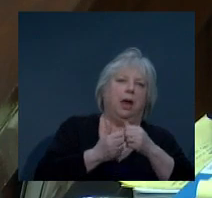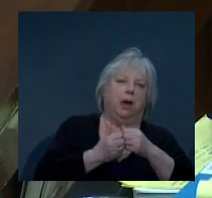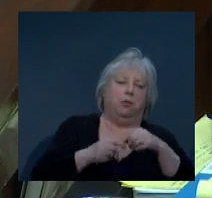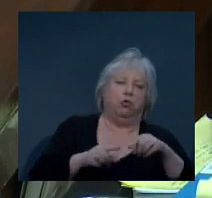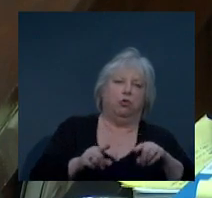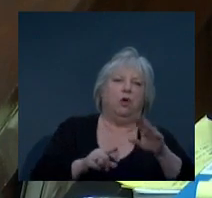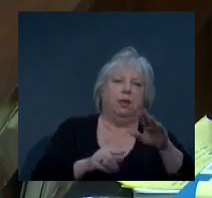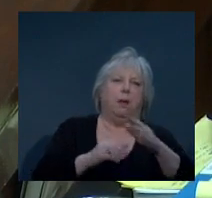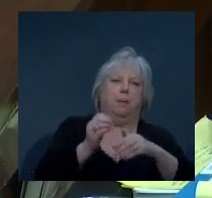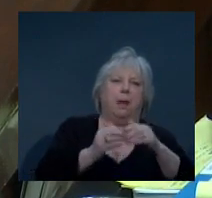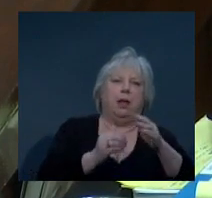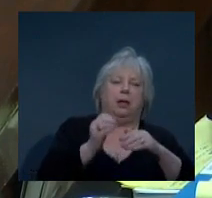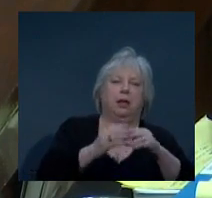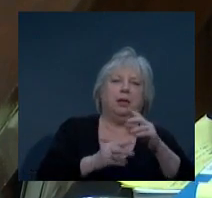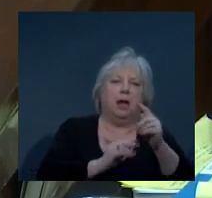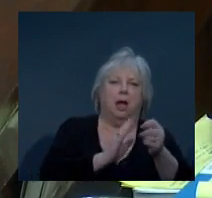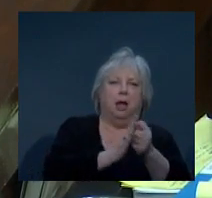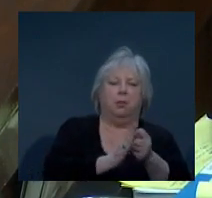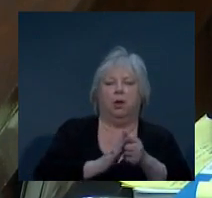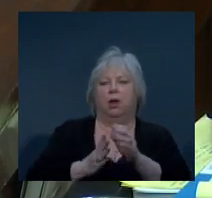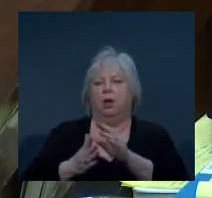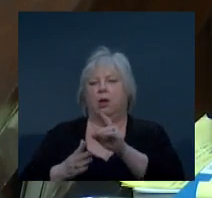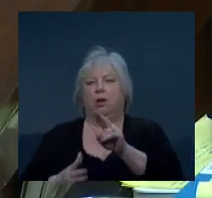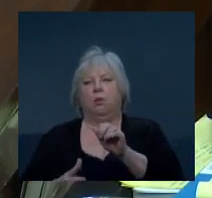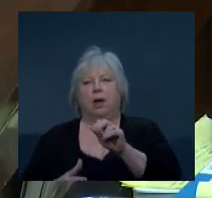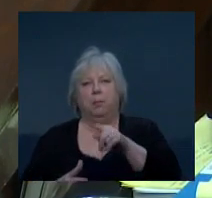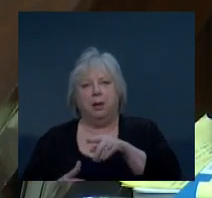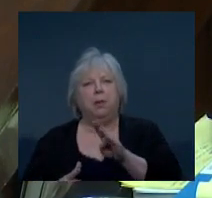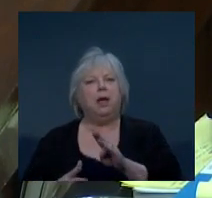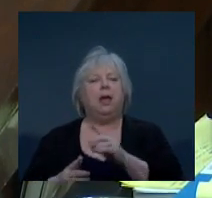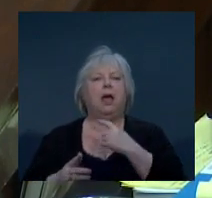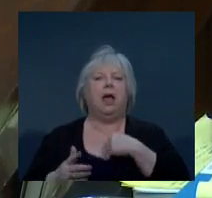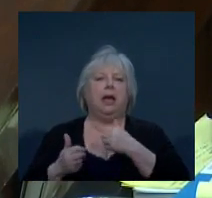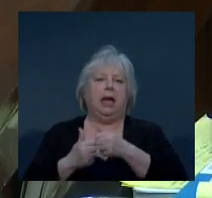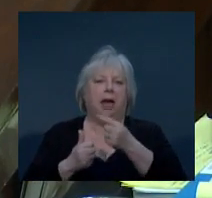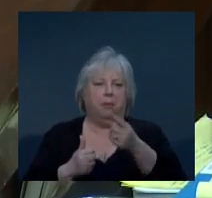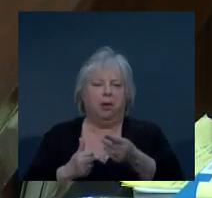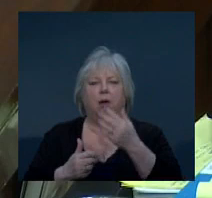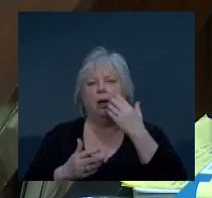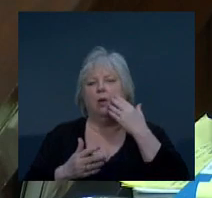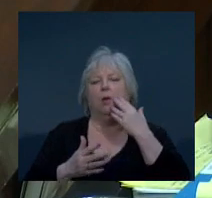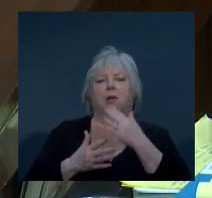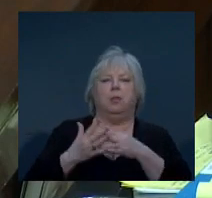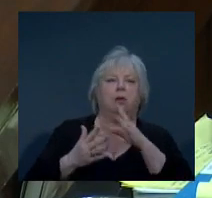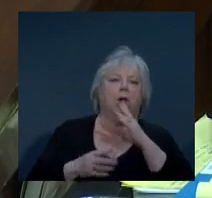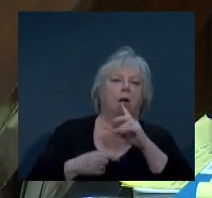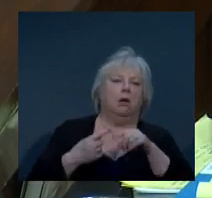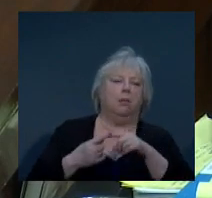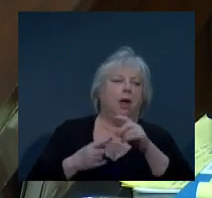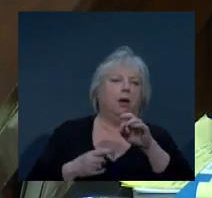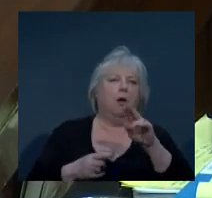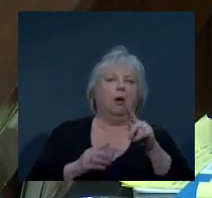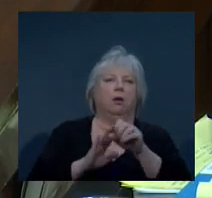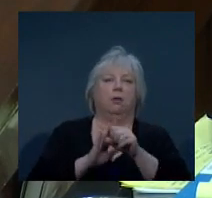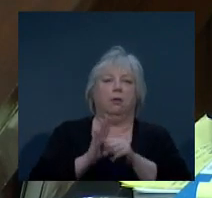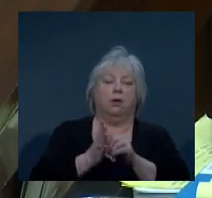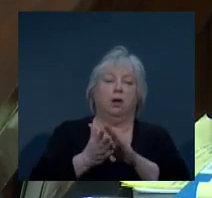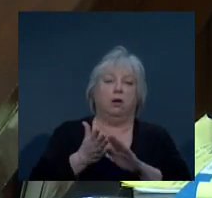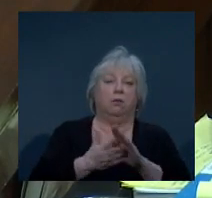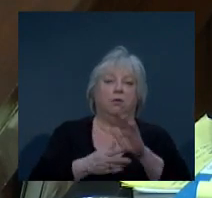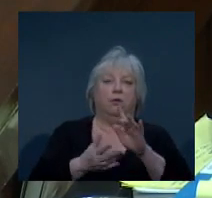building their stadium, the University of Arkansas at Pine Bluff had a game there. I know there's been talk about Arkansas State